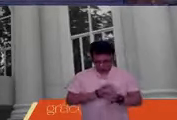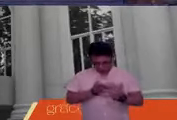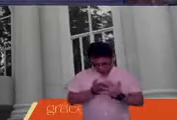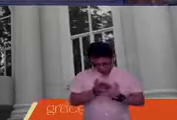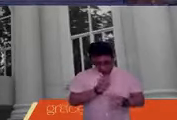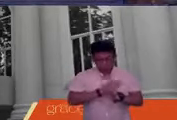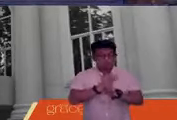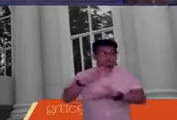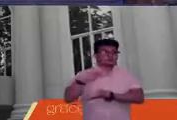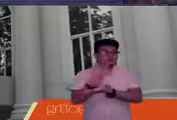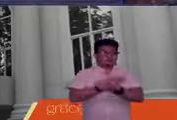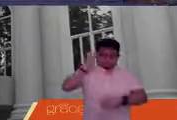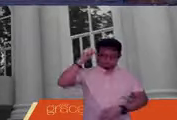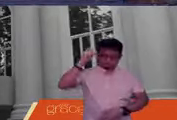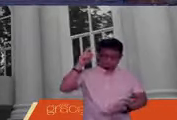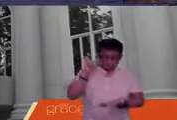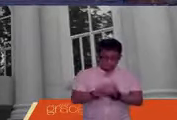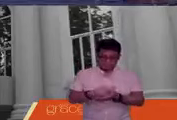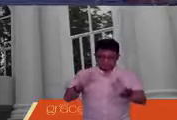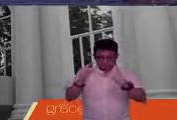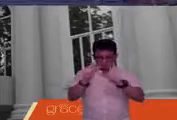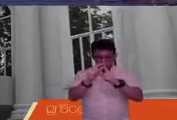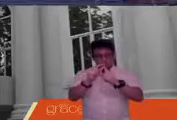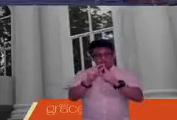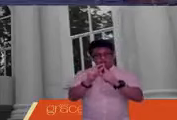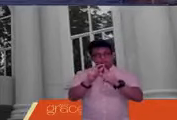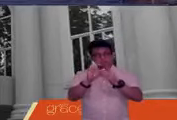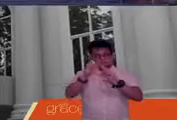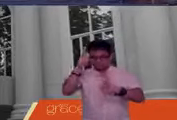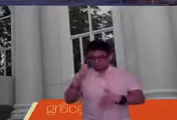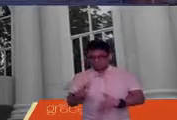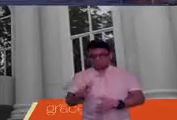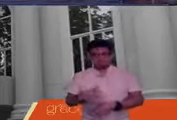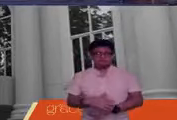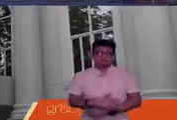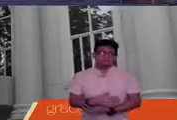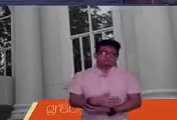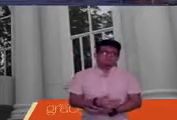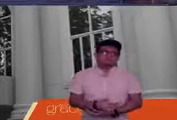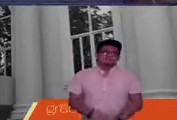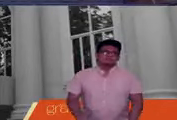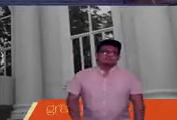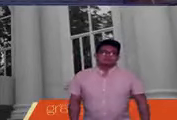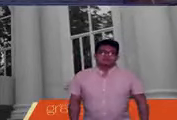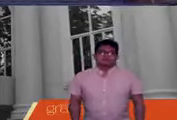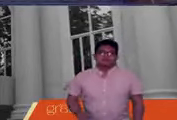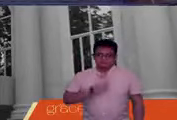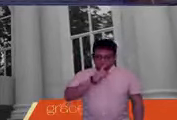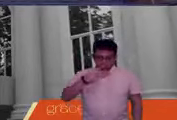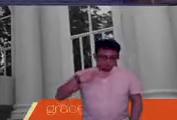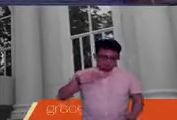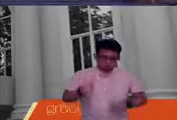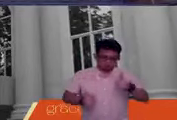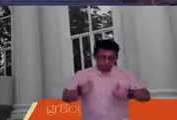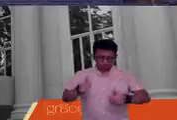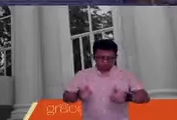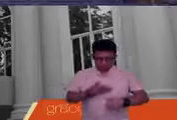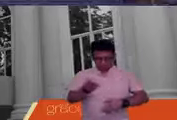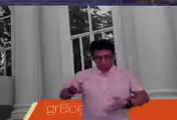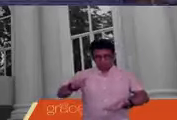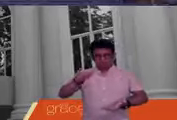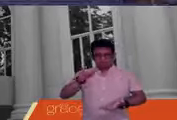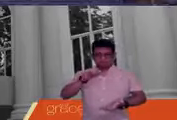Through faith we understand that the world were framed by the word of God. So that things which are